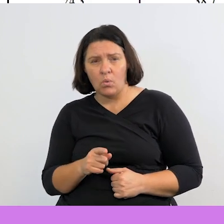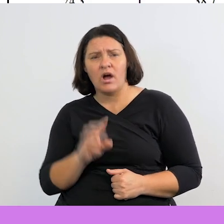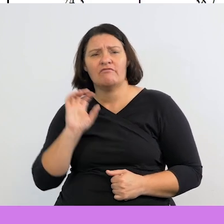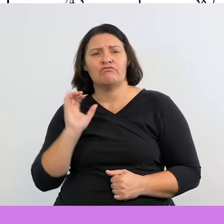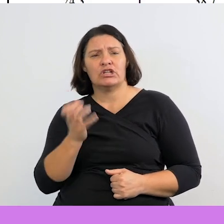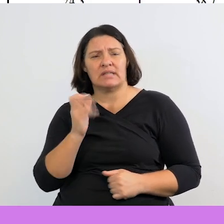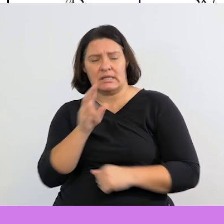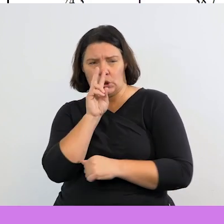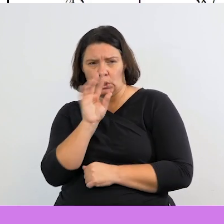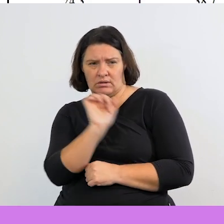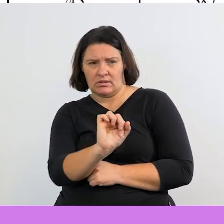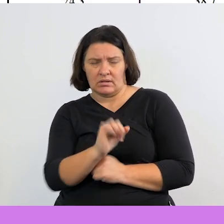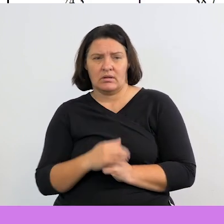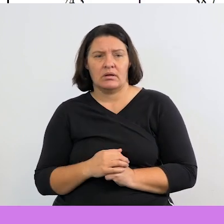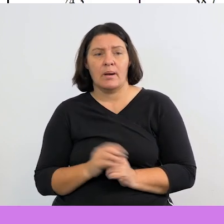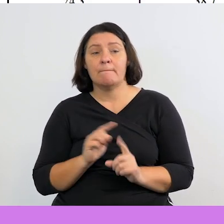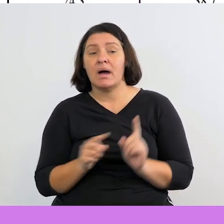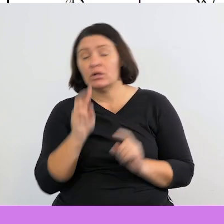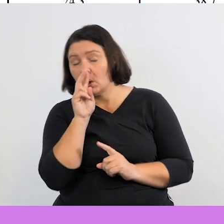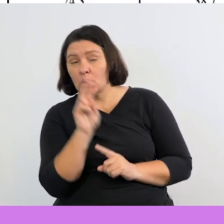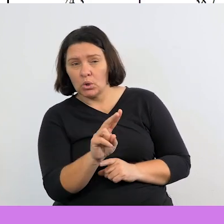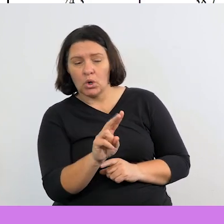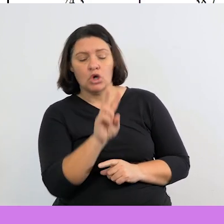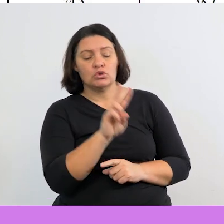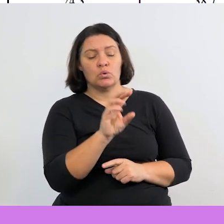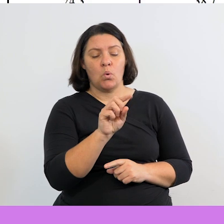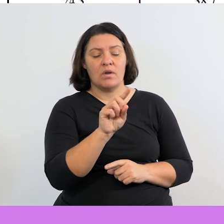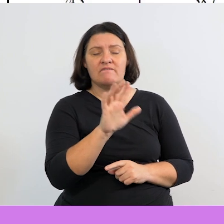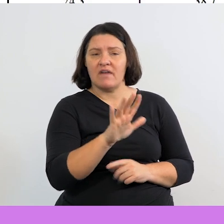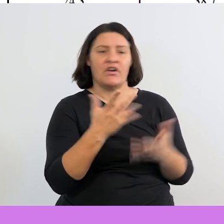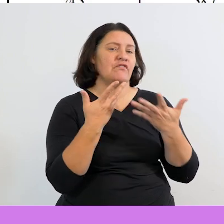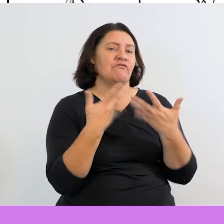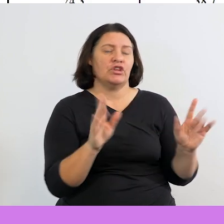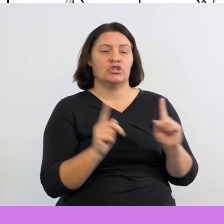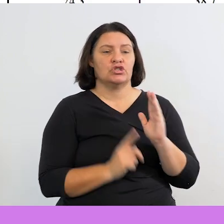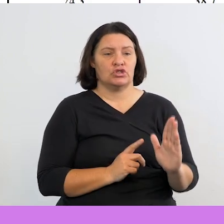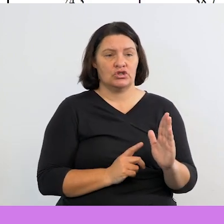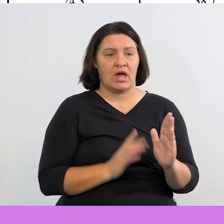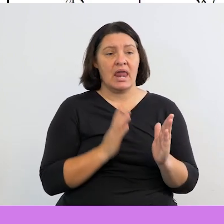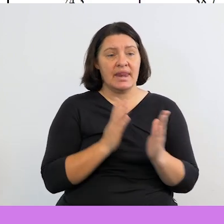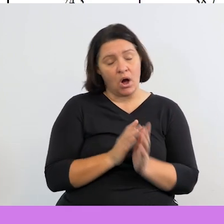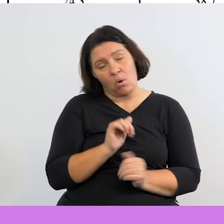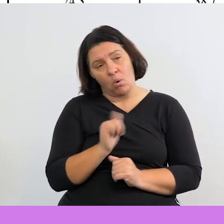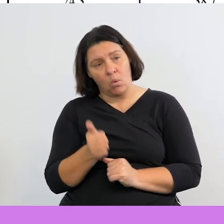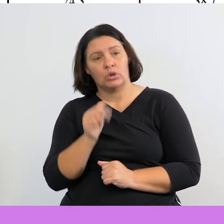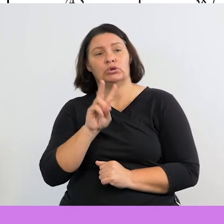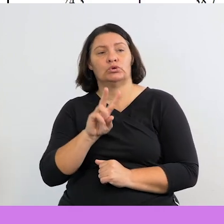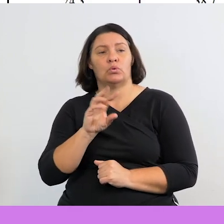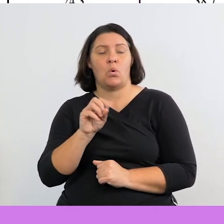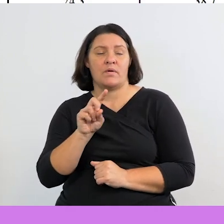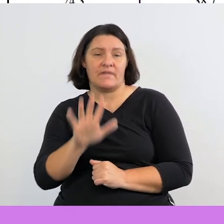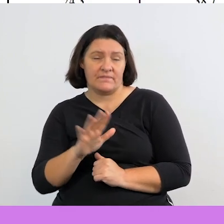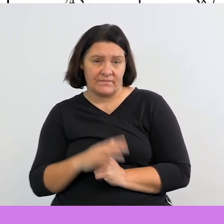have to complete the Free State, okay? But looking at it, 2015 was already completed. We now need to